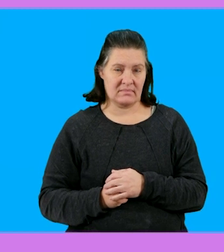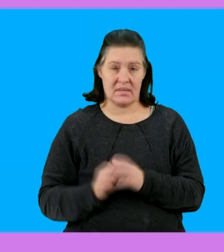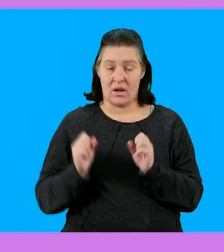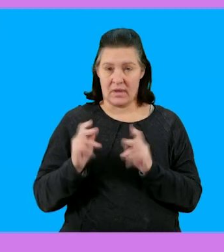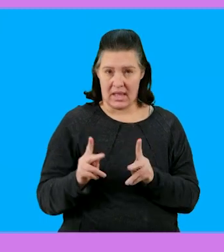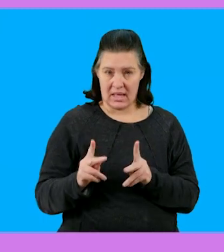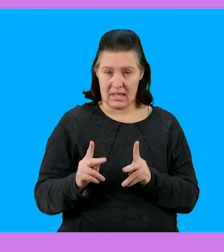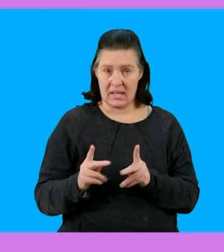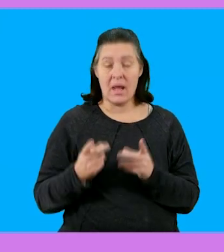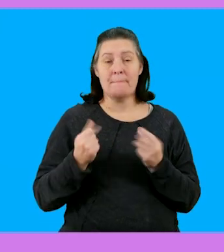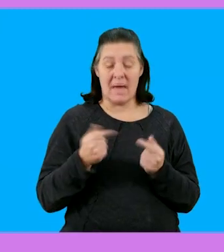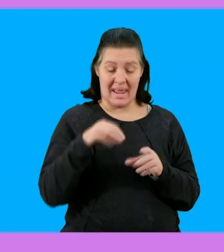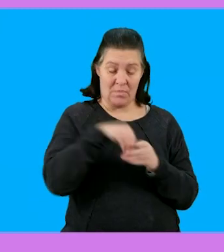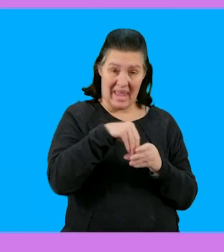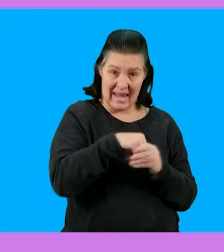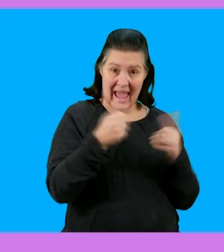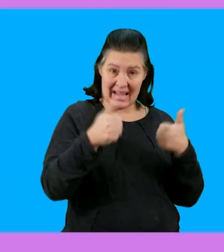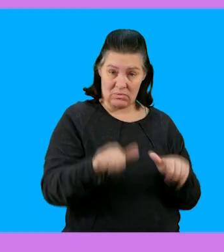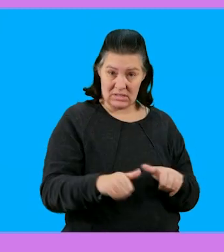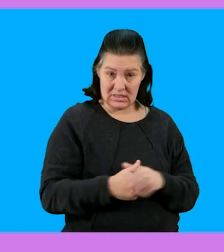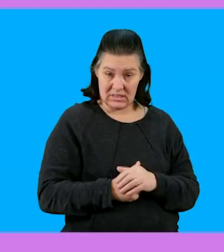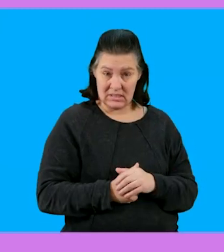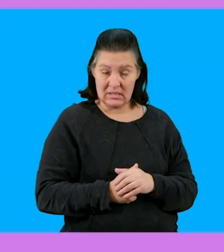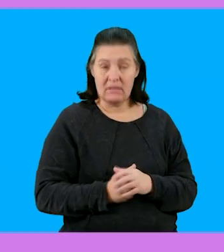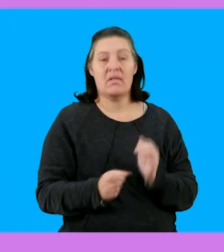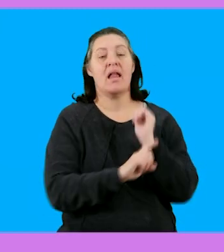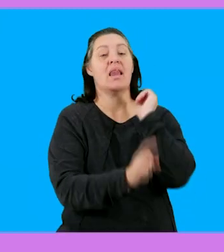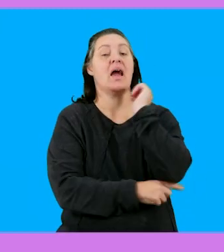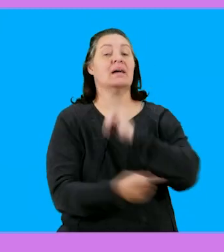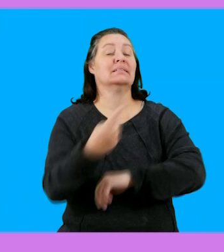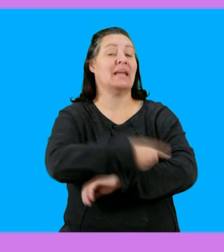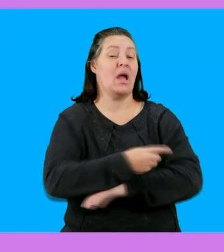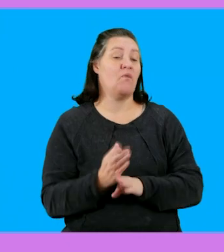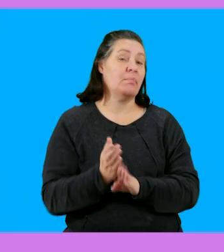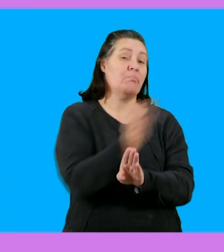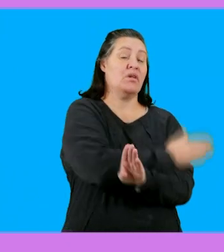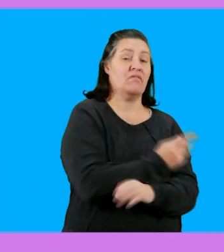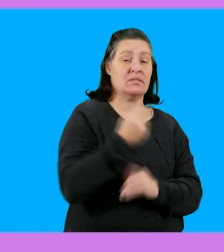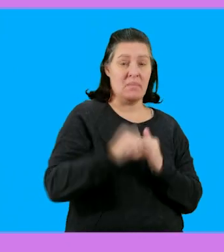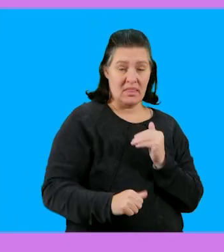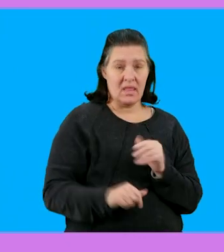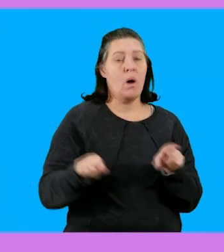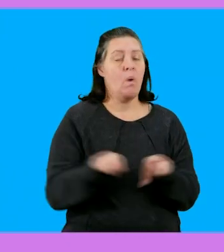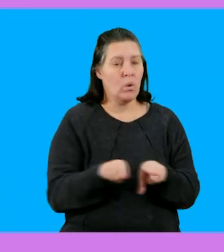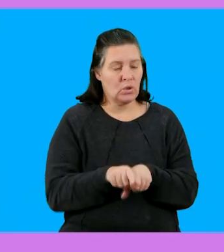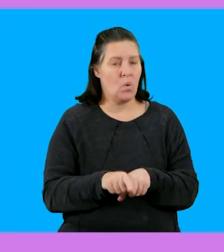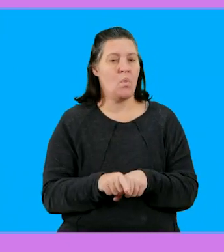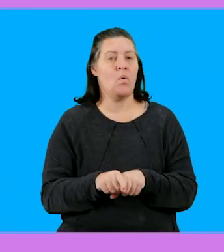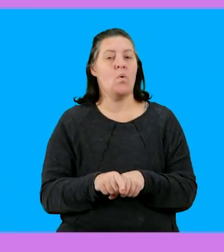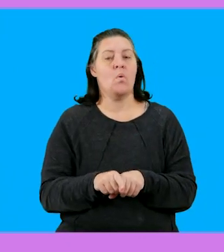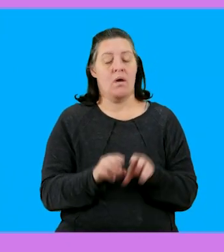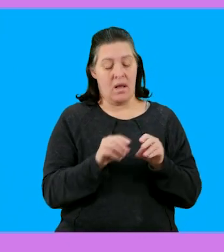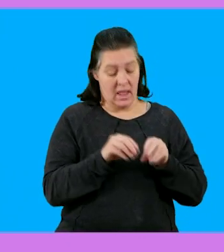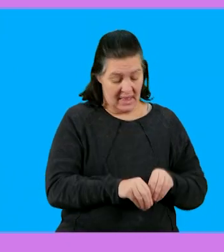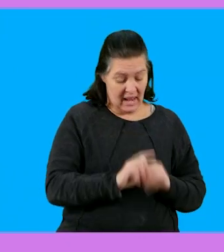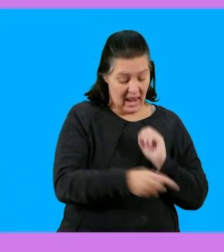All right, so it's the money in the account at the last day of the previous month, as well as the same amount at the